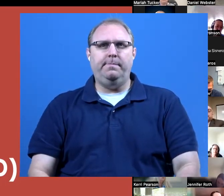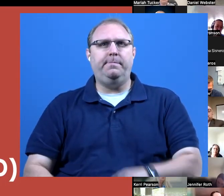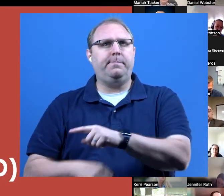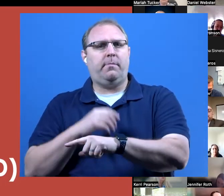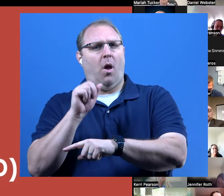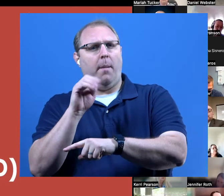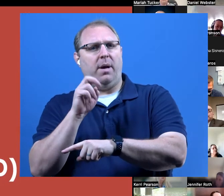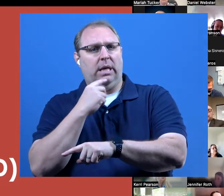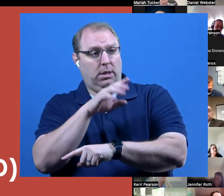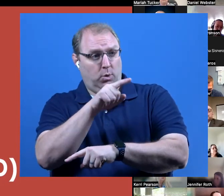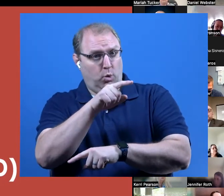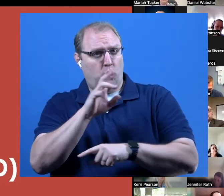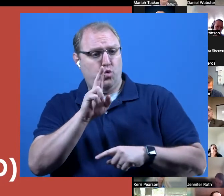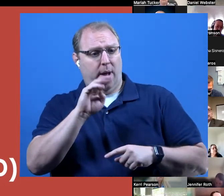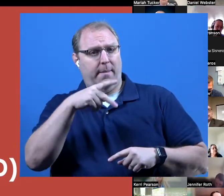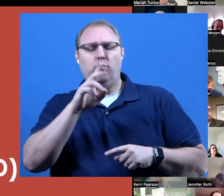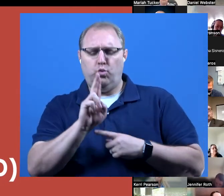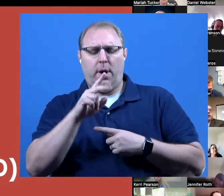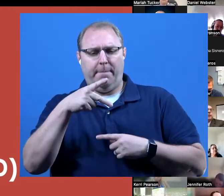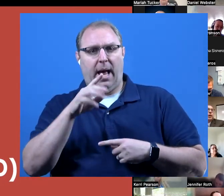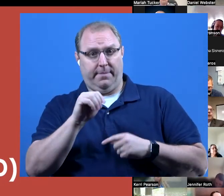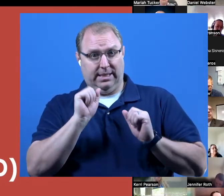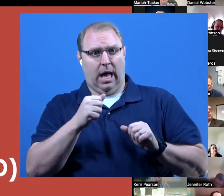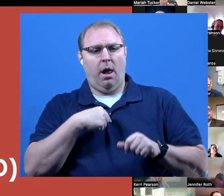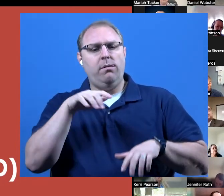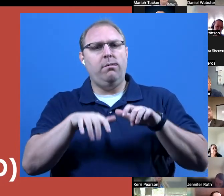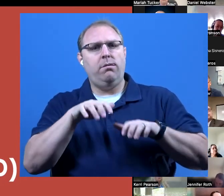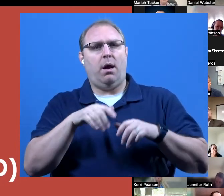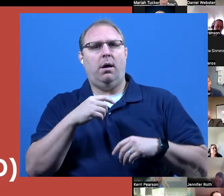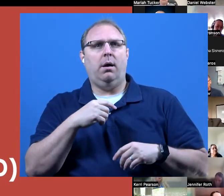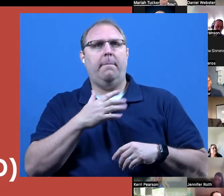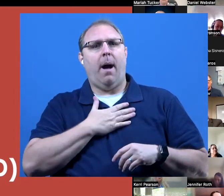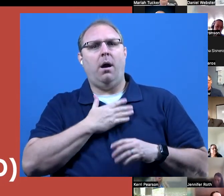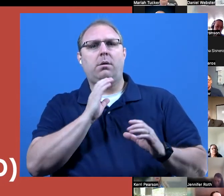employee about proper ways to call in when they're on FMLA?